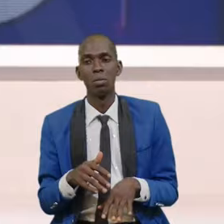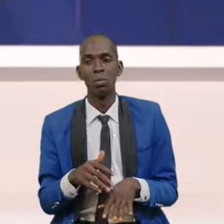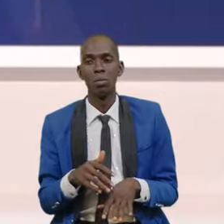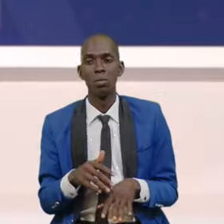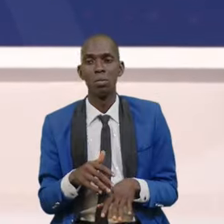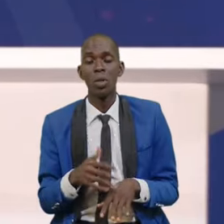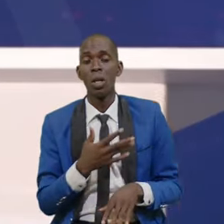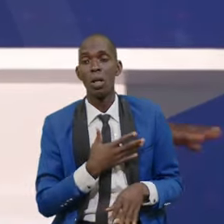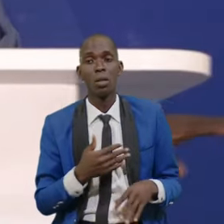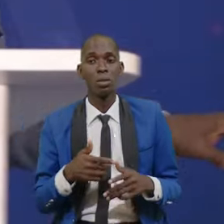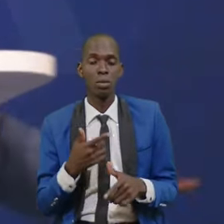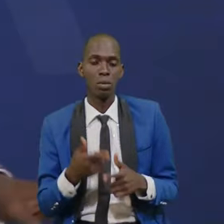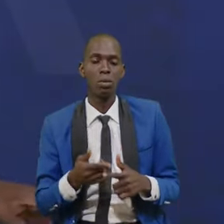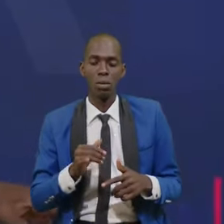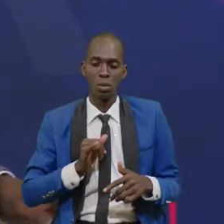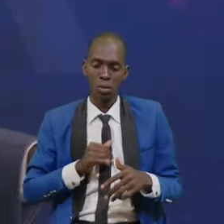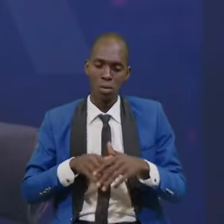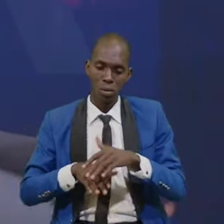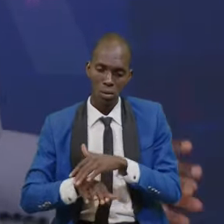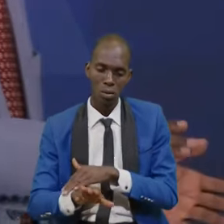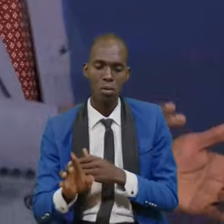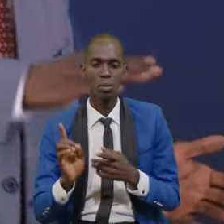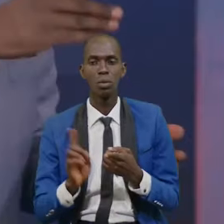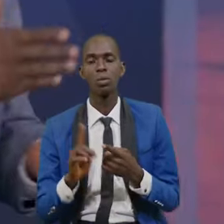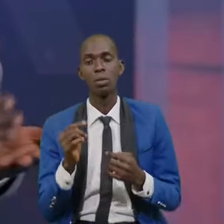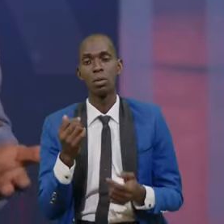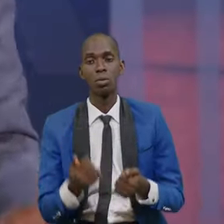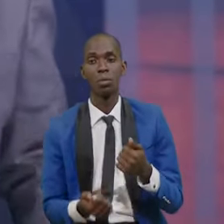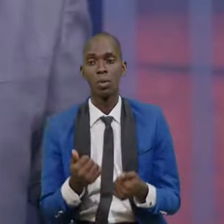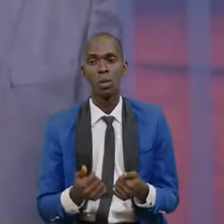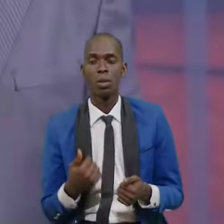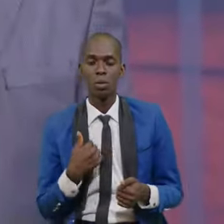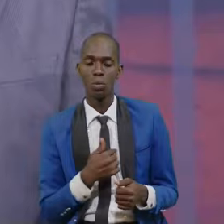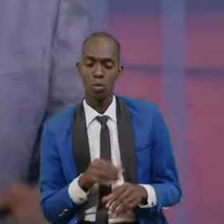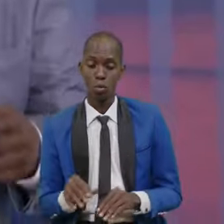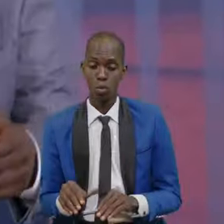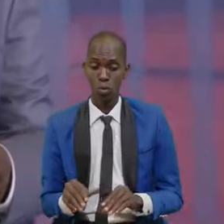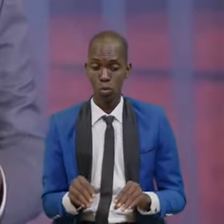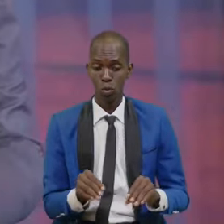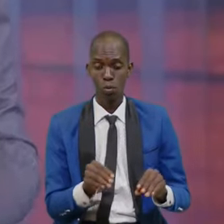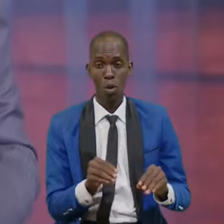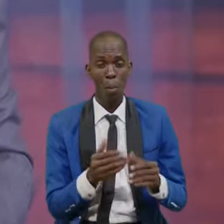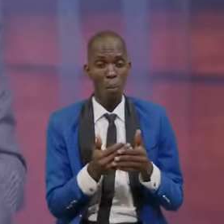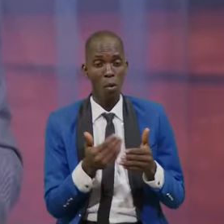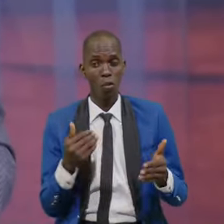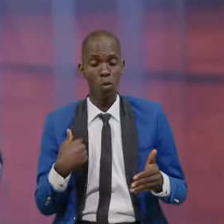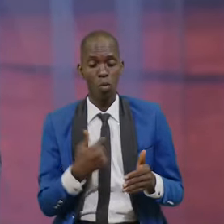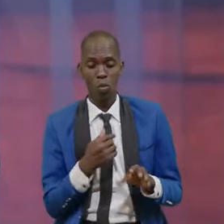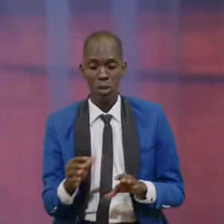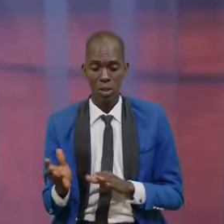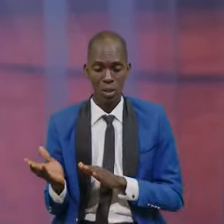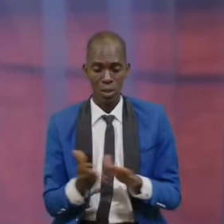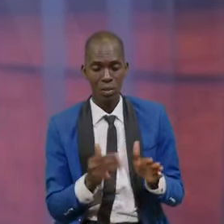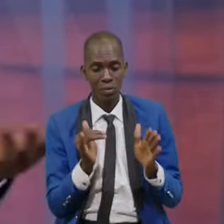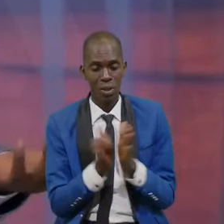And then I entered into the car and we drove up. Before we got outside the compound, before we